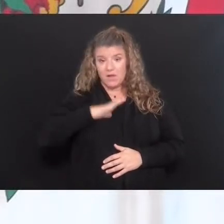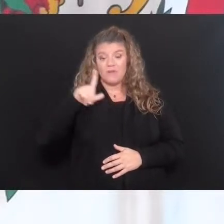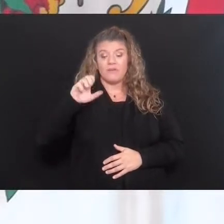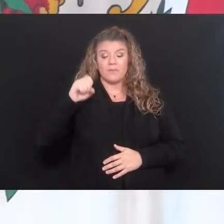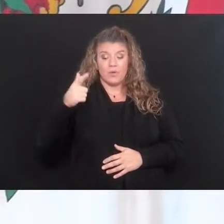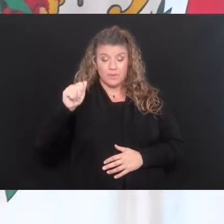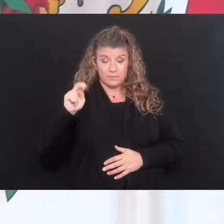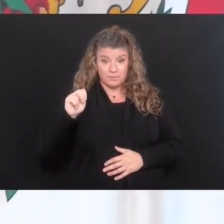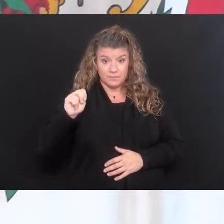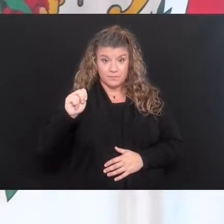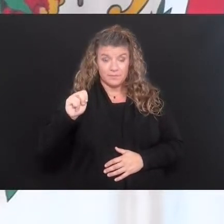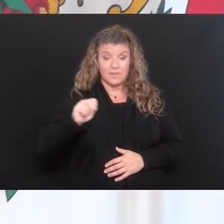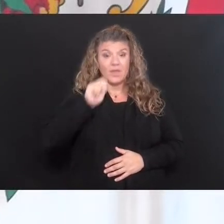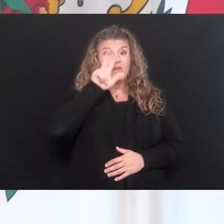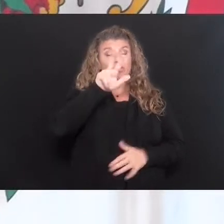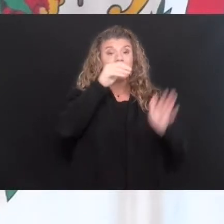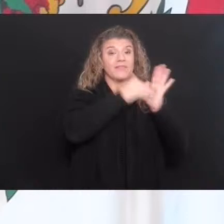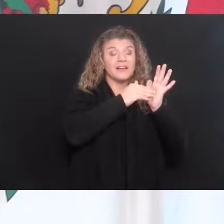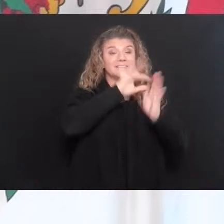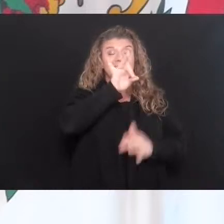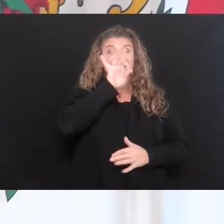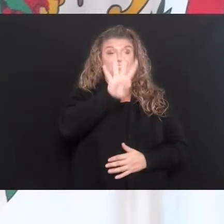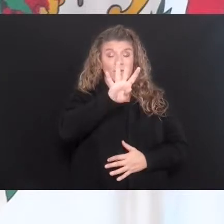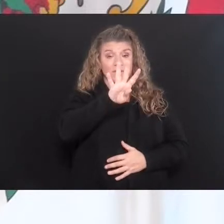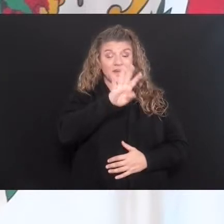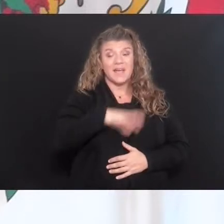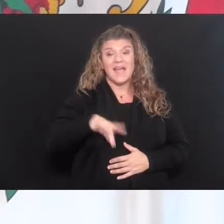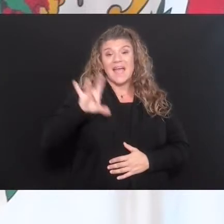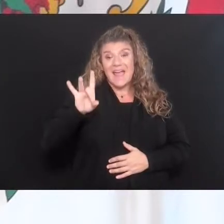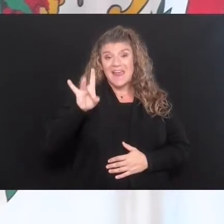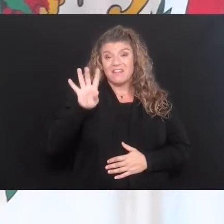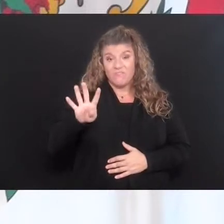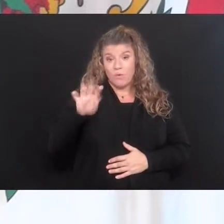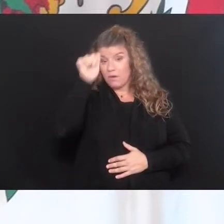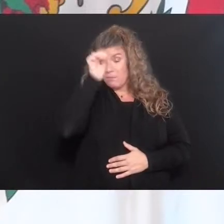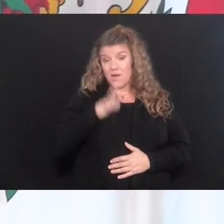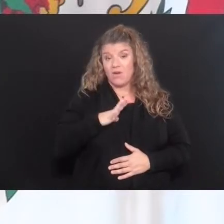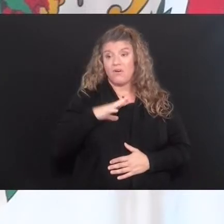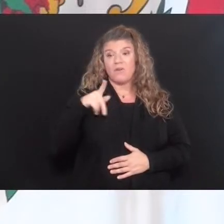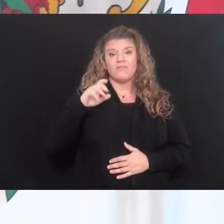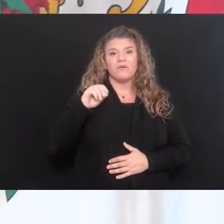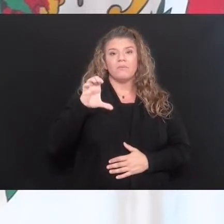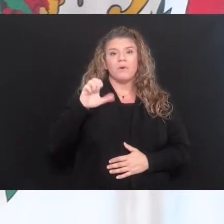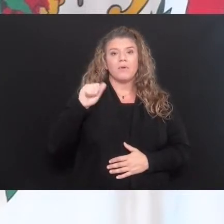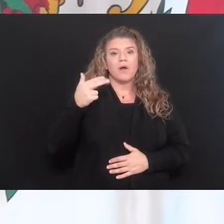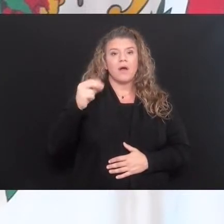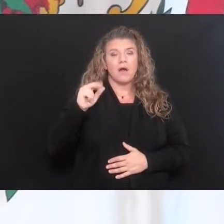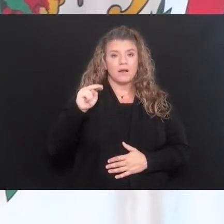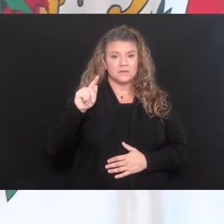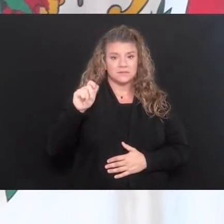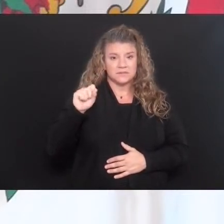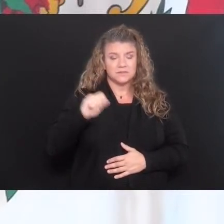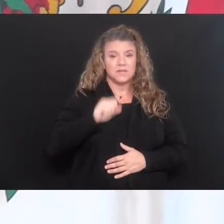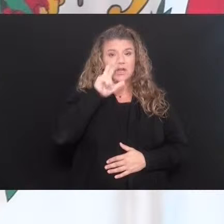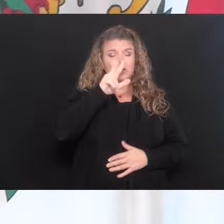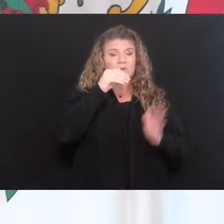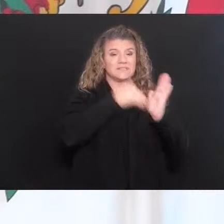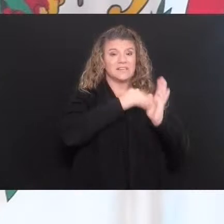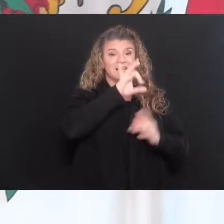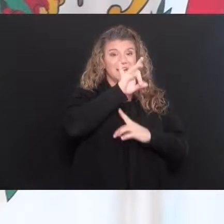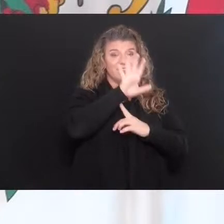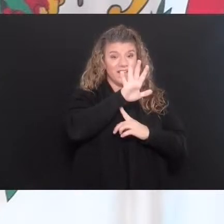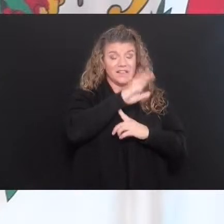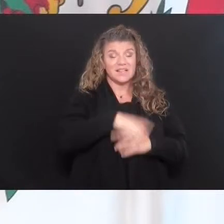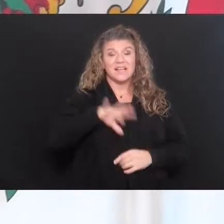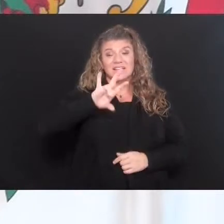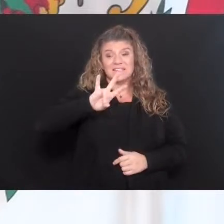Logan County. The 3,084th death is an 84-year-old male from Pocahontas County. The 3,085th death